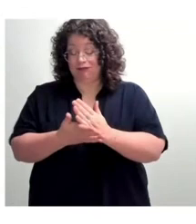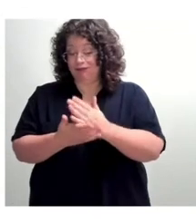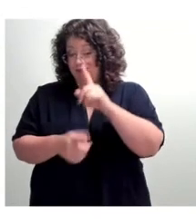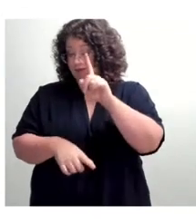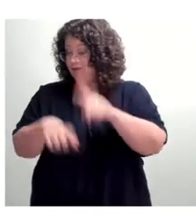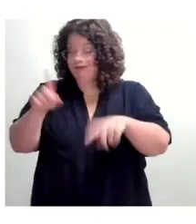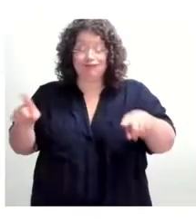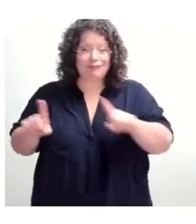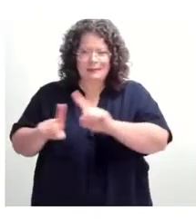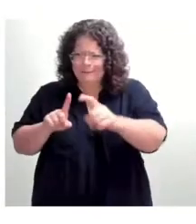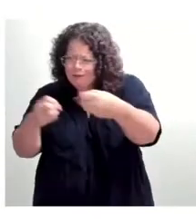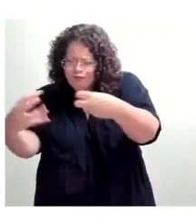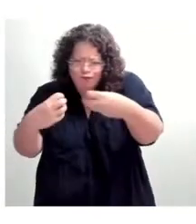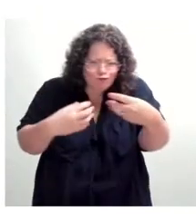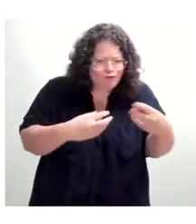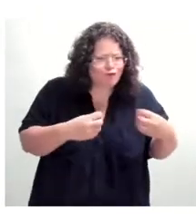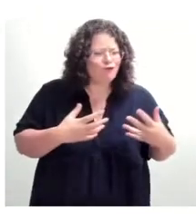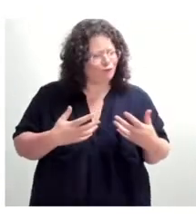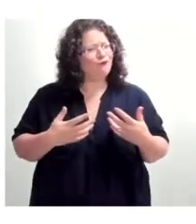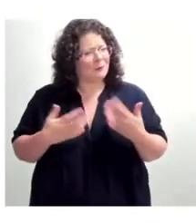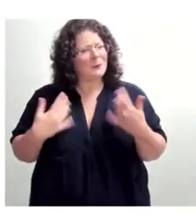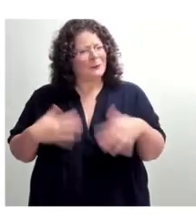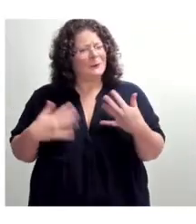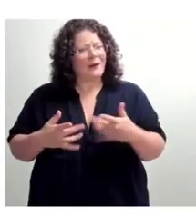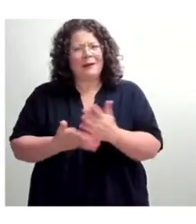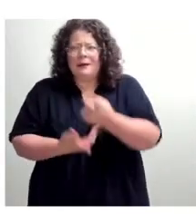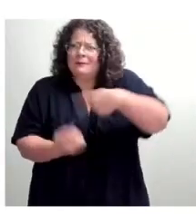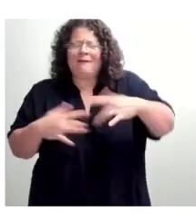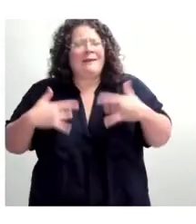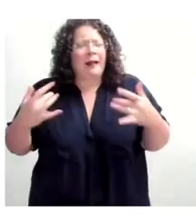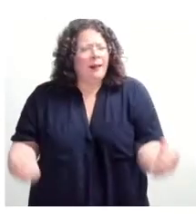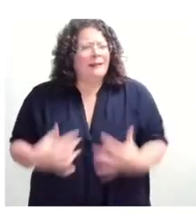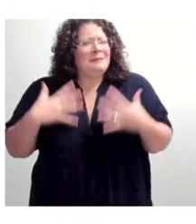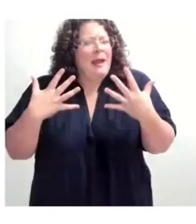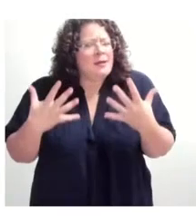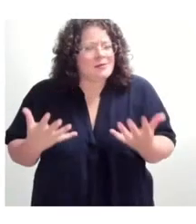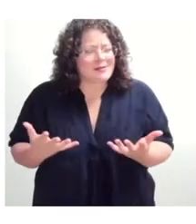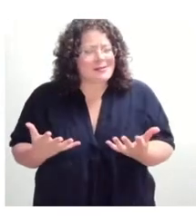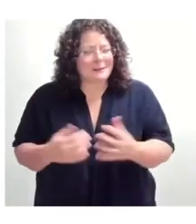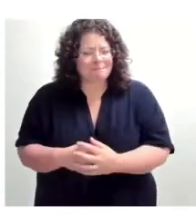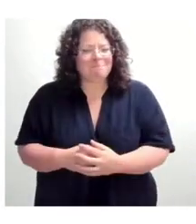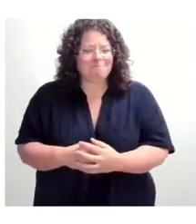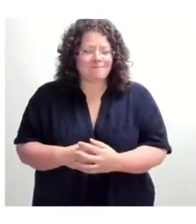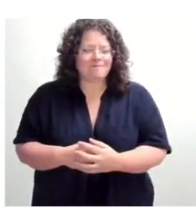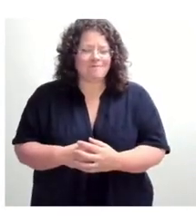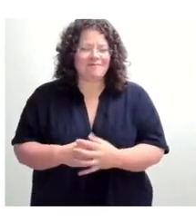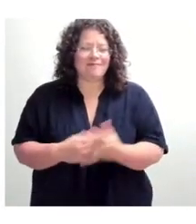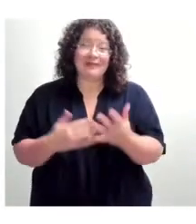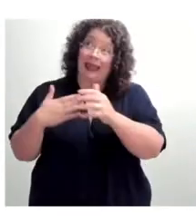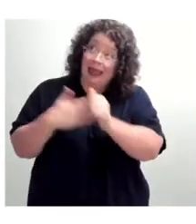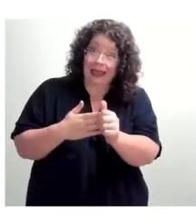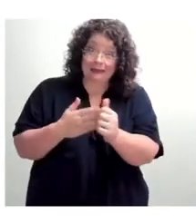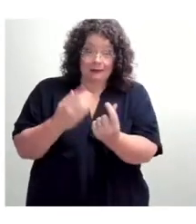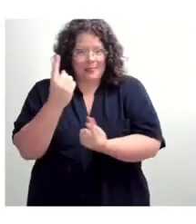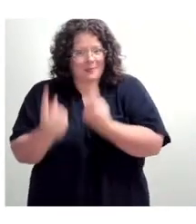that the leaders we're talking about are listening to us, because these are our stories as well